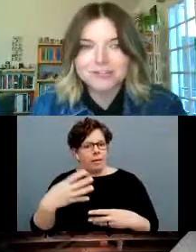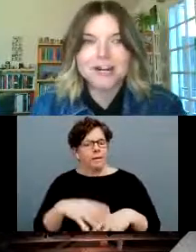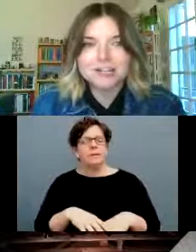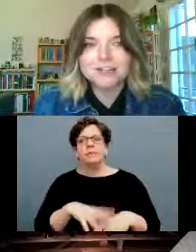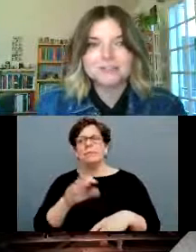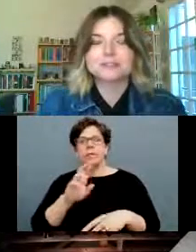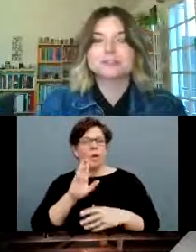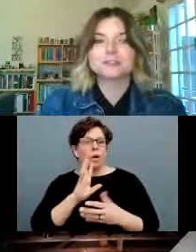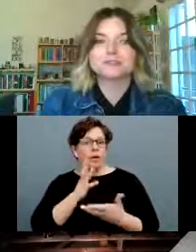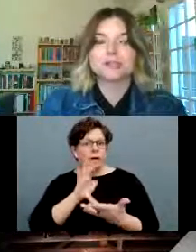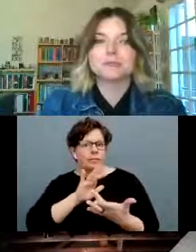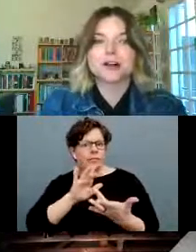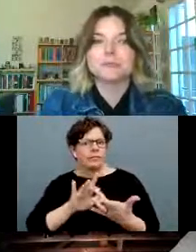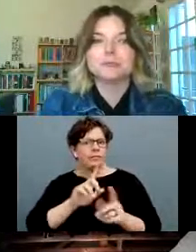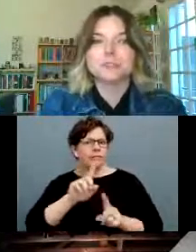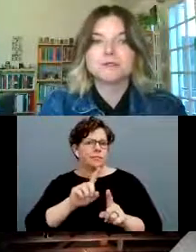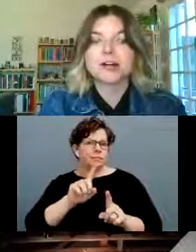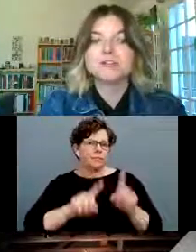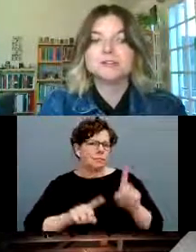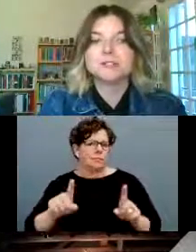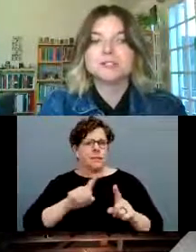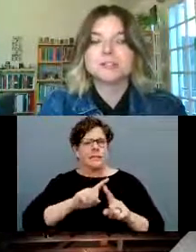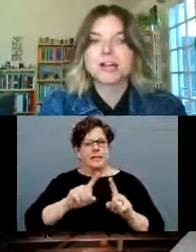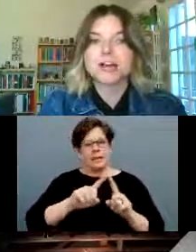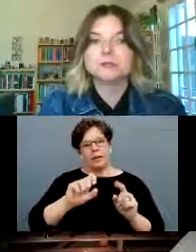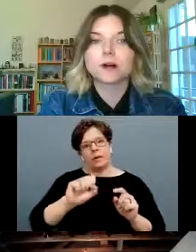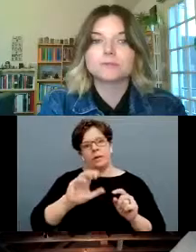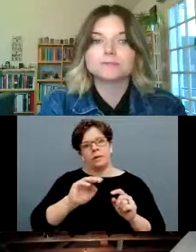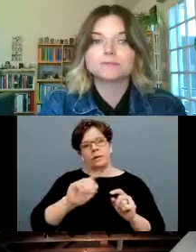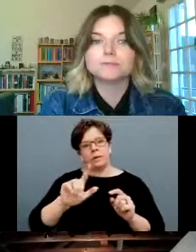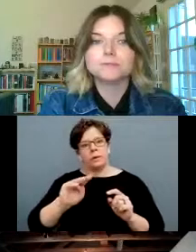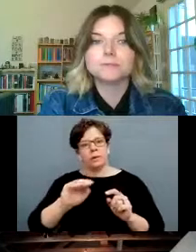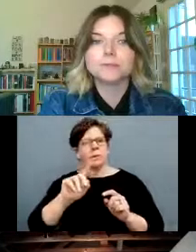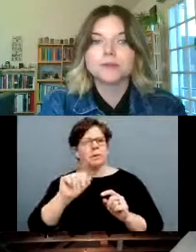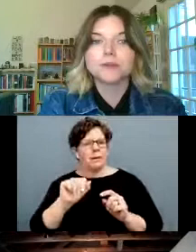them in a variety of different social media platforms, and we'll add those links in the chat as well.